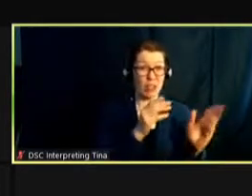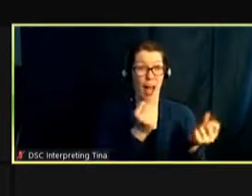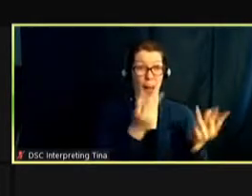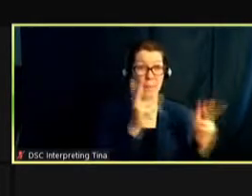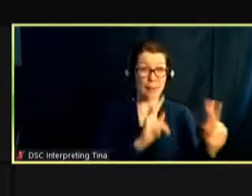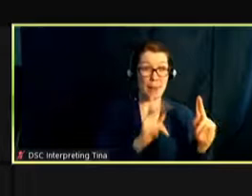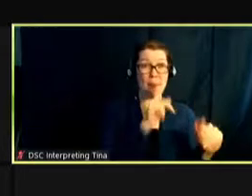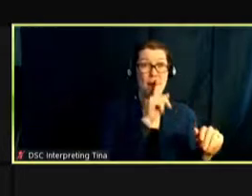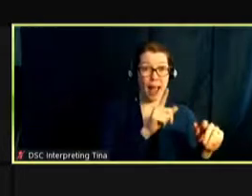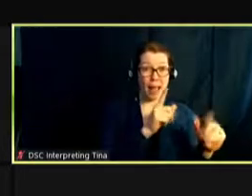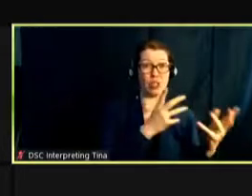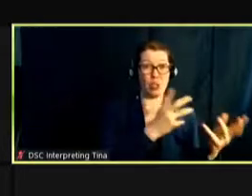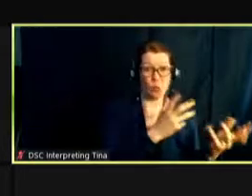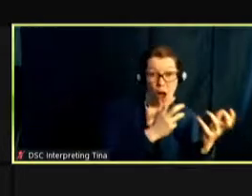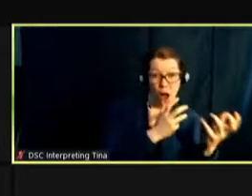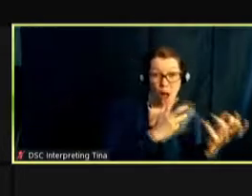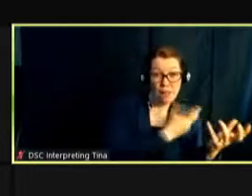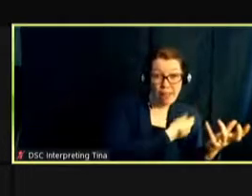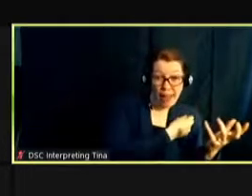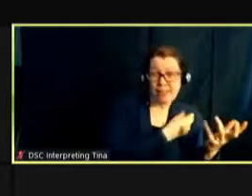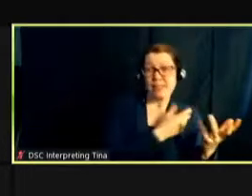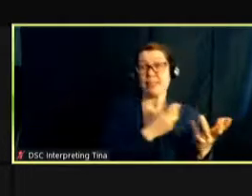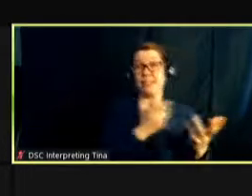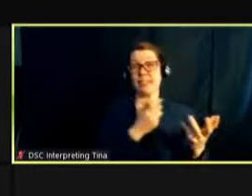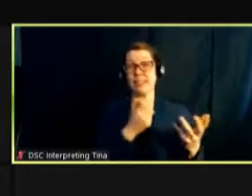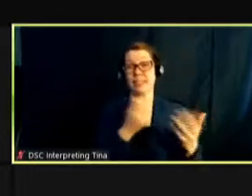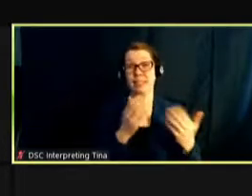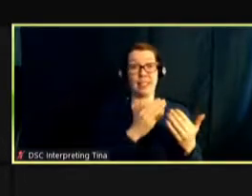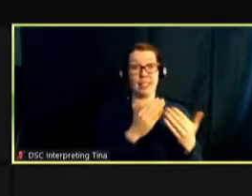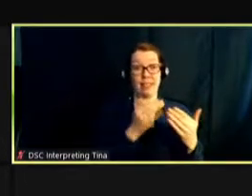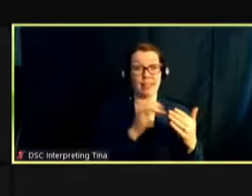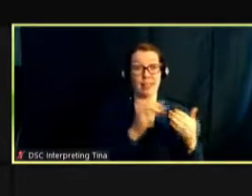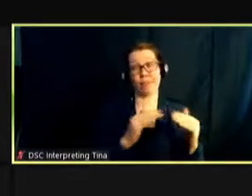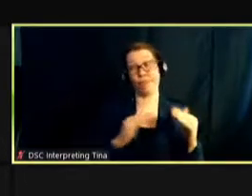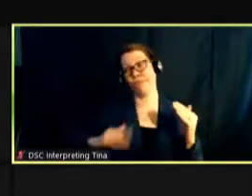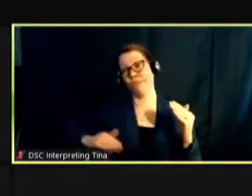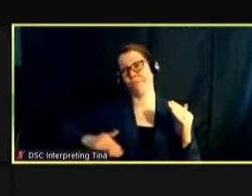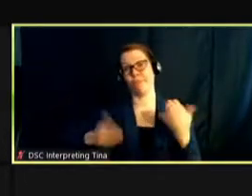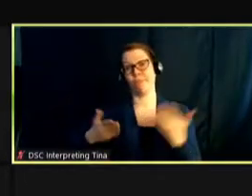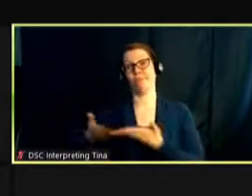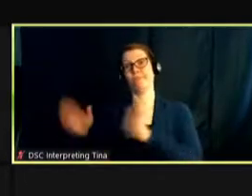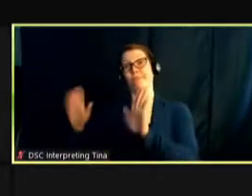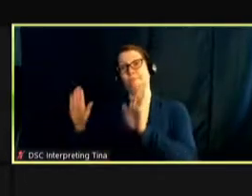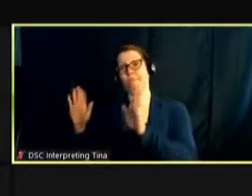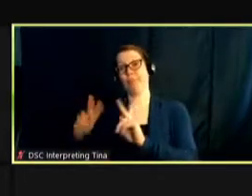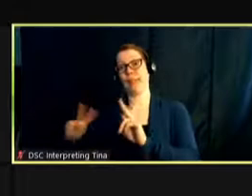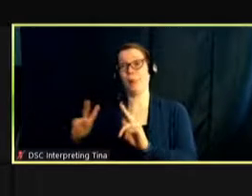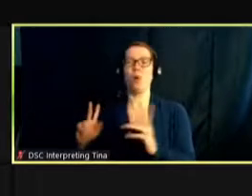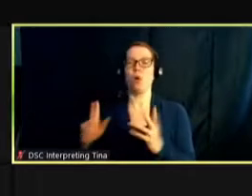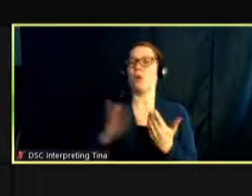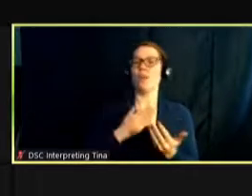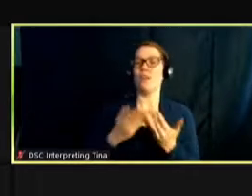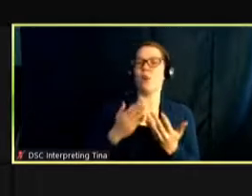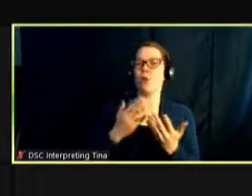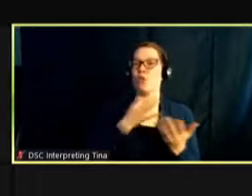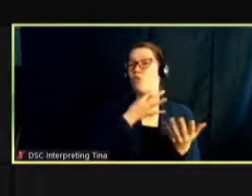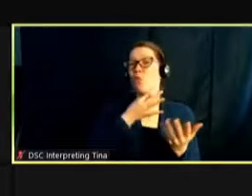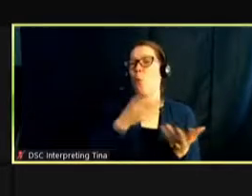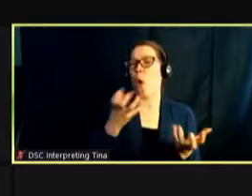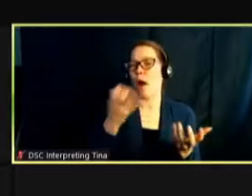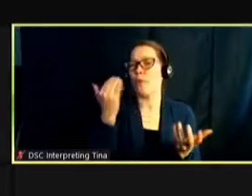people actually do think that they want to get that vaccine, even if they're all the way down in that, you know, wide open general groups like